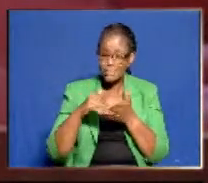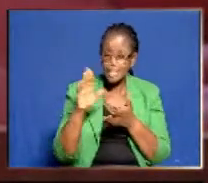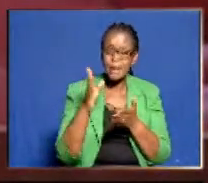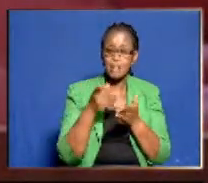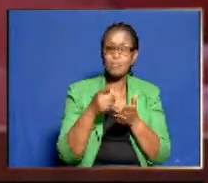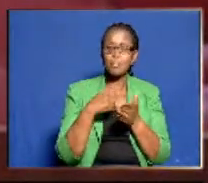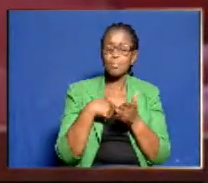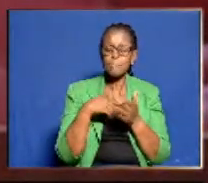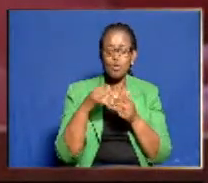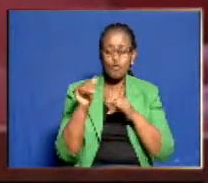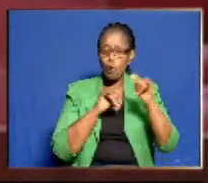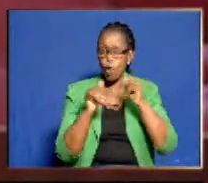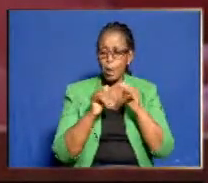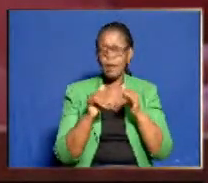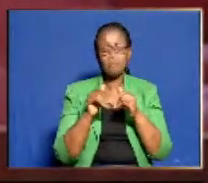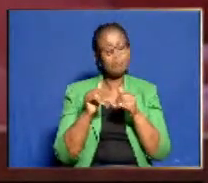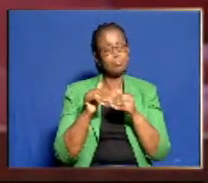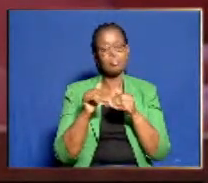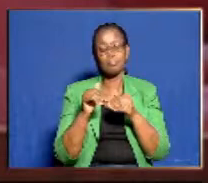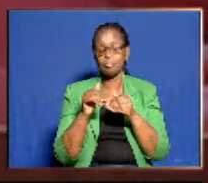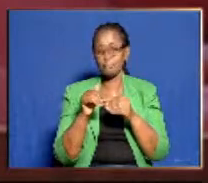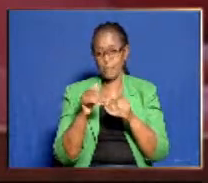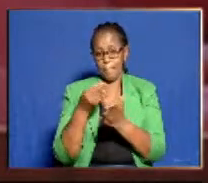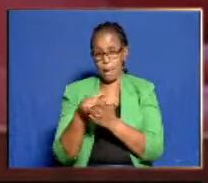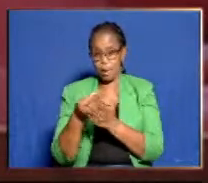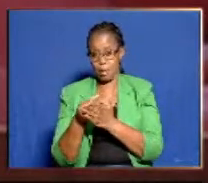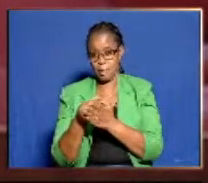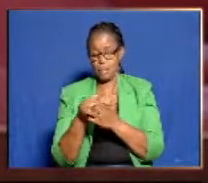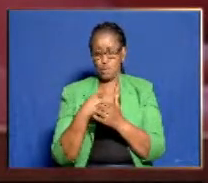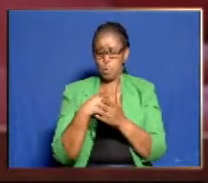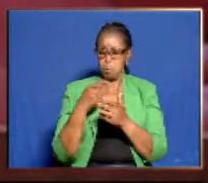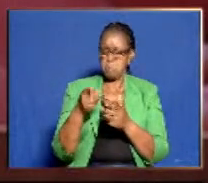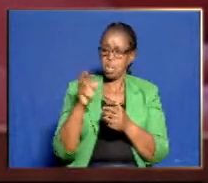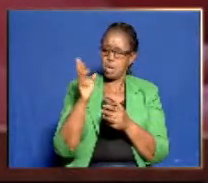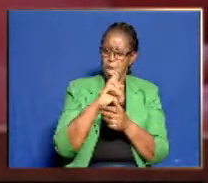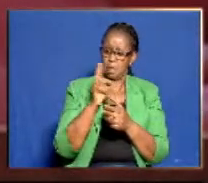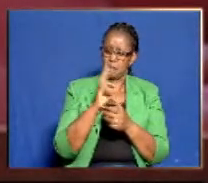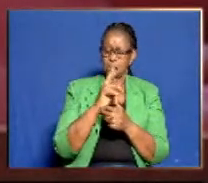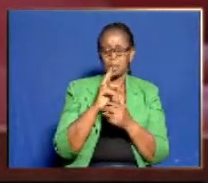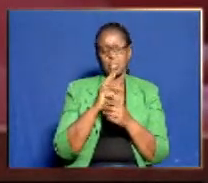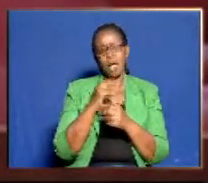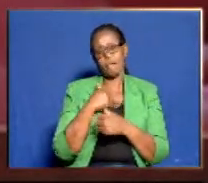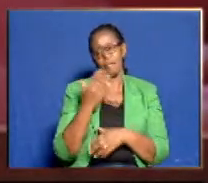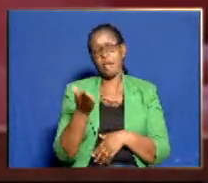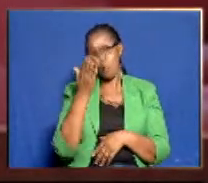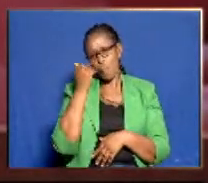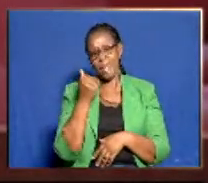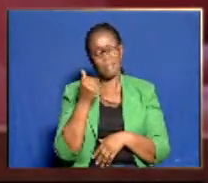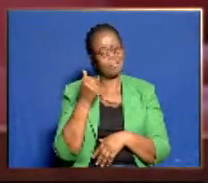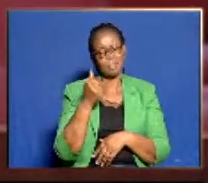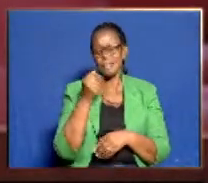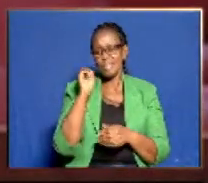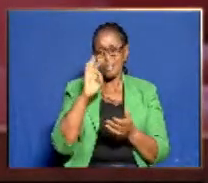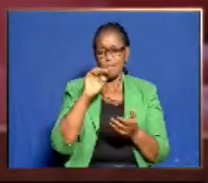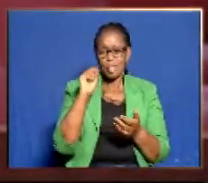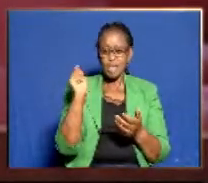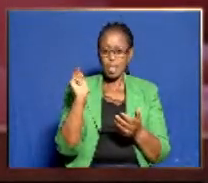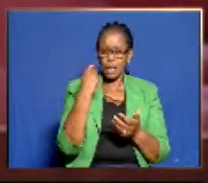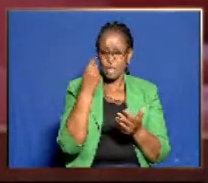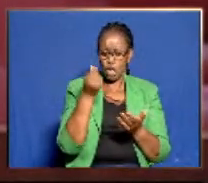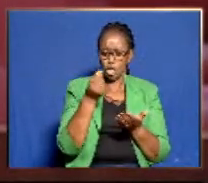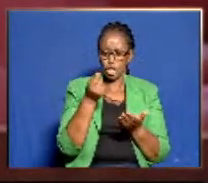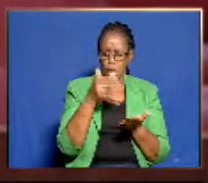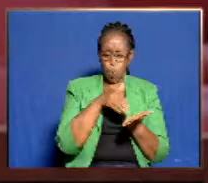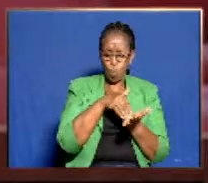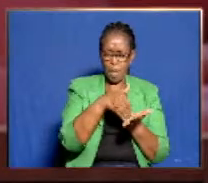foreign currencies. And therefore they suffer the risk of fluctuation. Whenever our shilling is weakened, Honorable